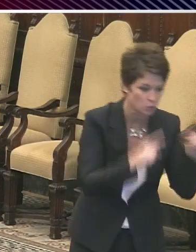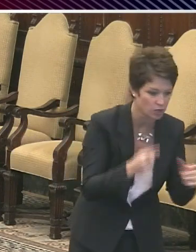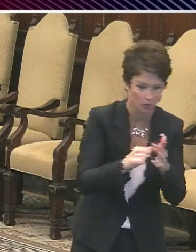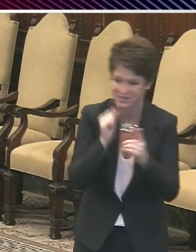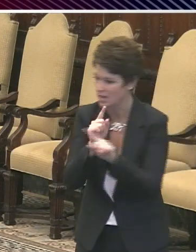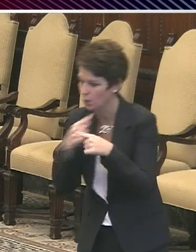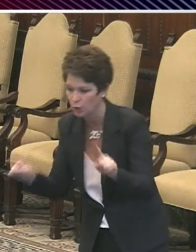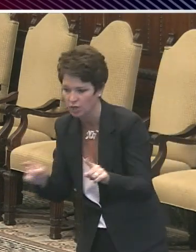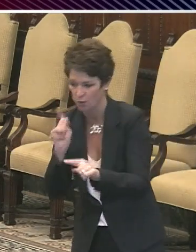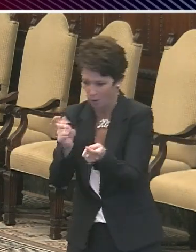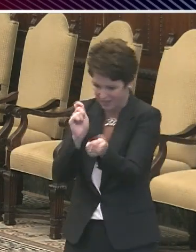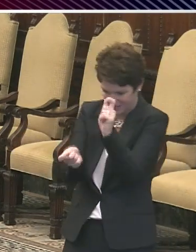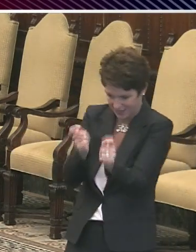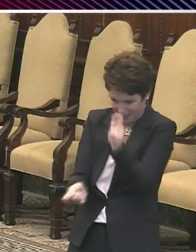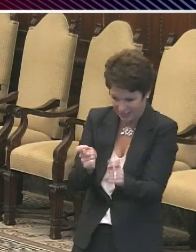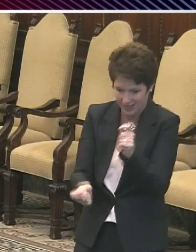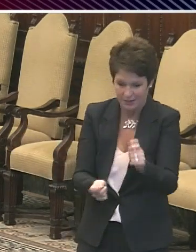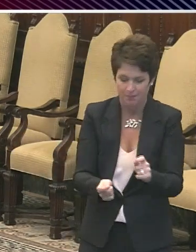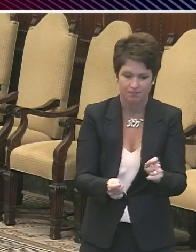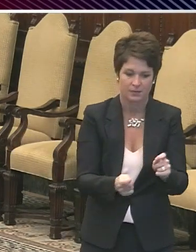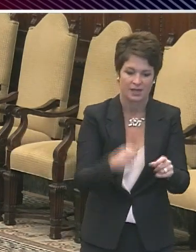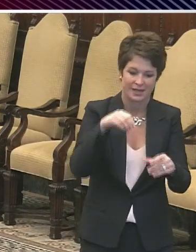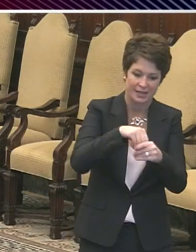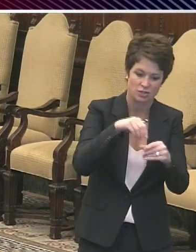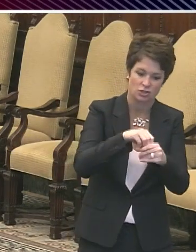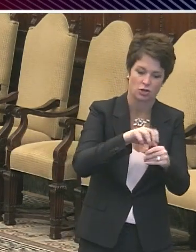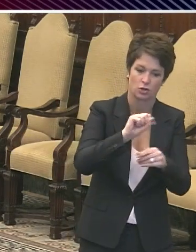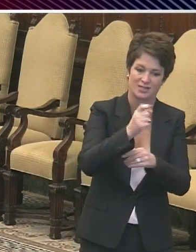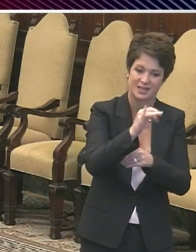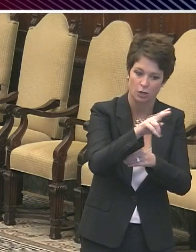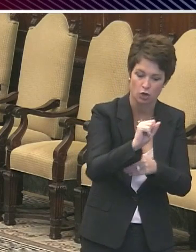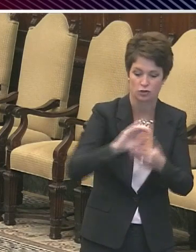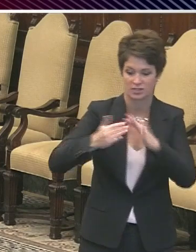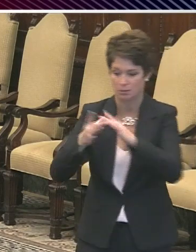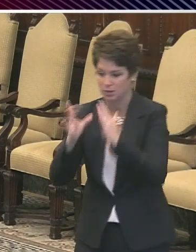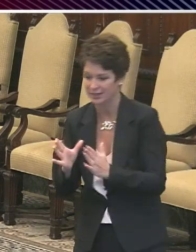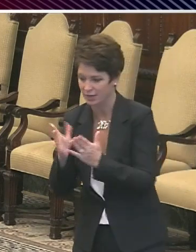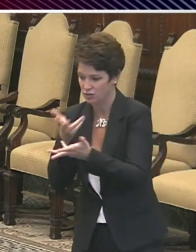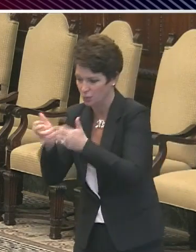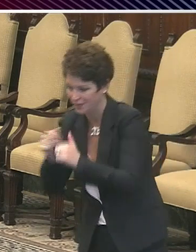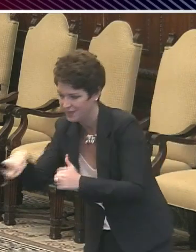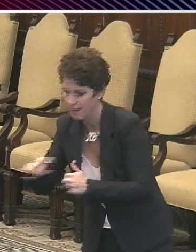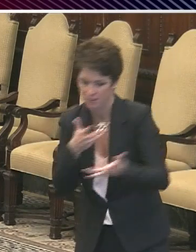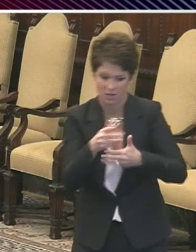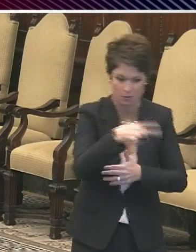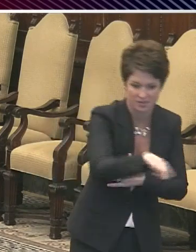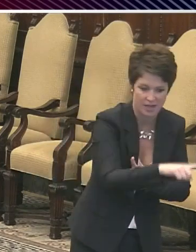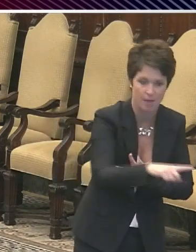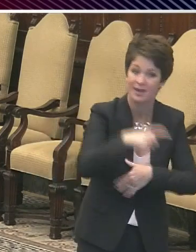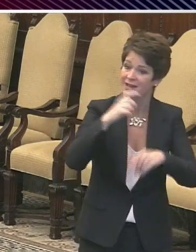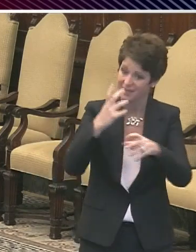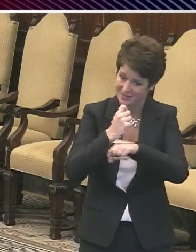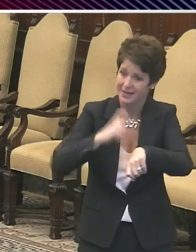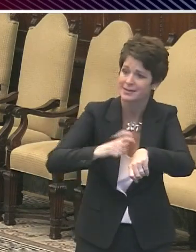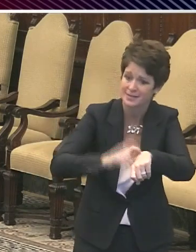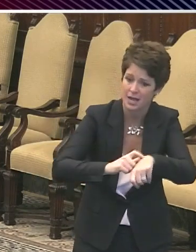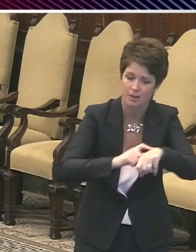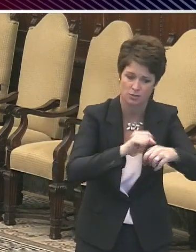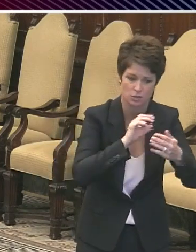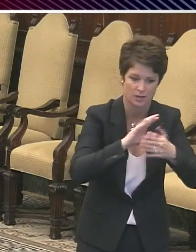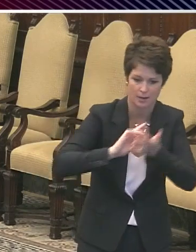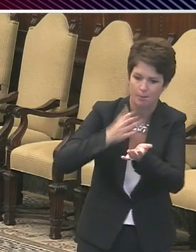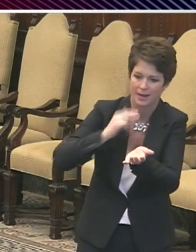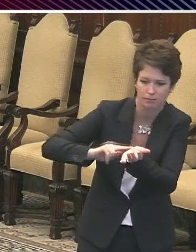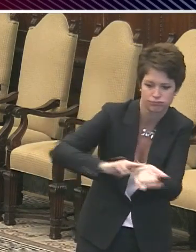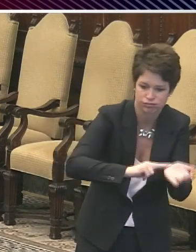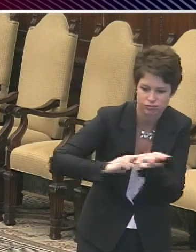needs to be tweaked. Speaking to internal stakeholders, speaking with community leaders, all of that takes time. And